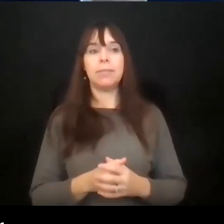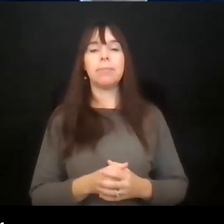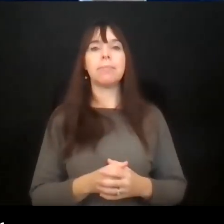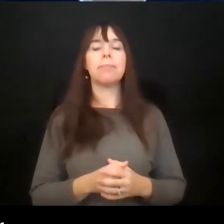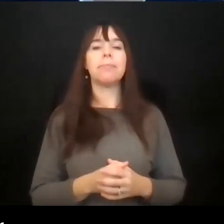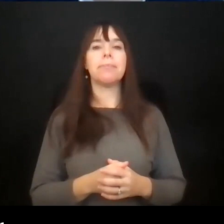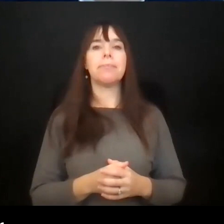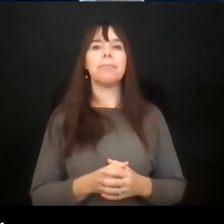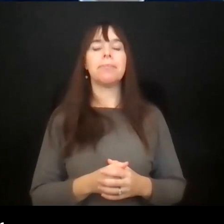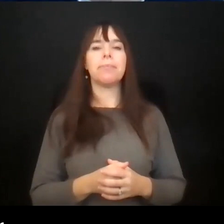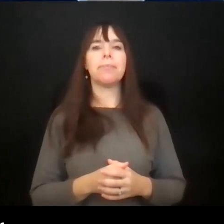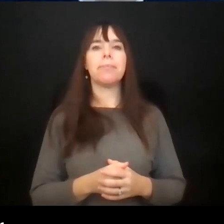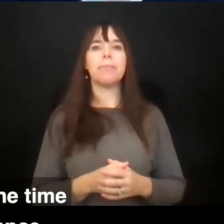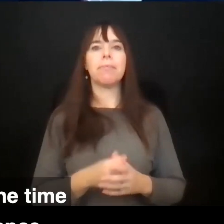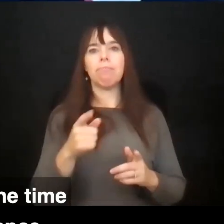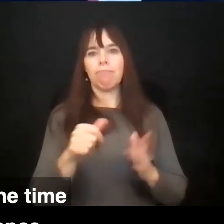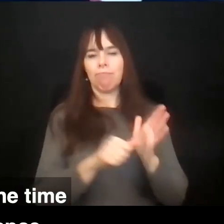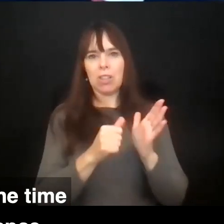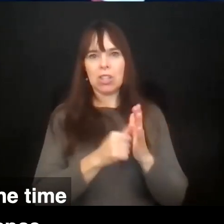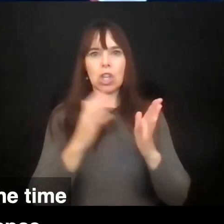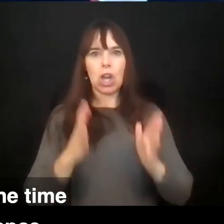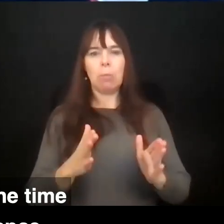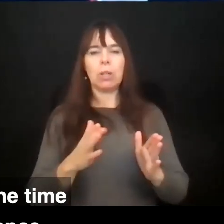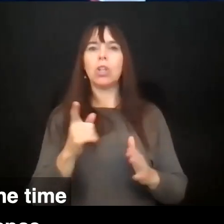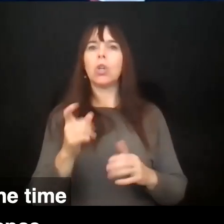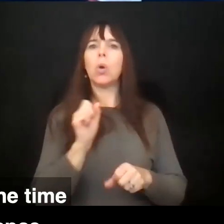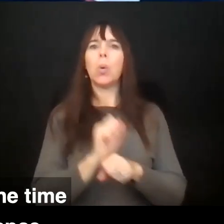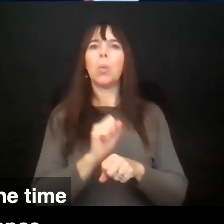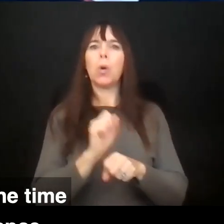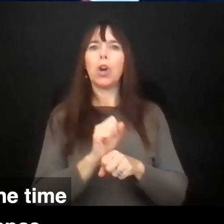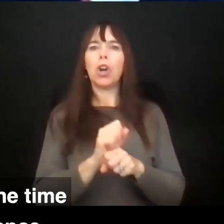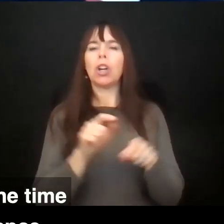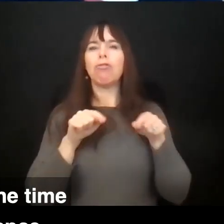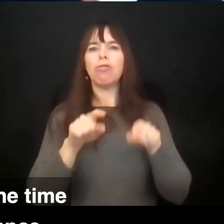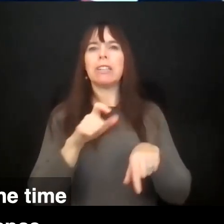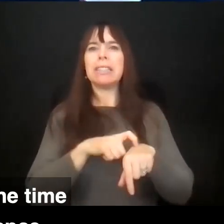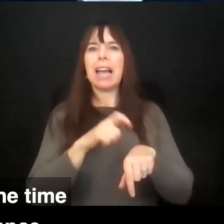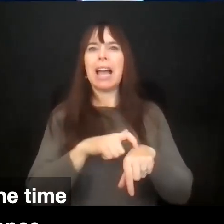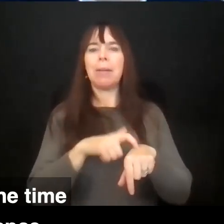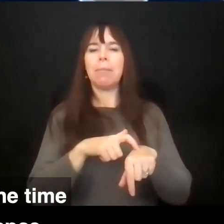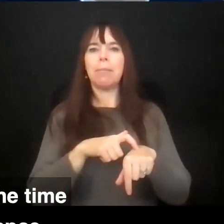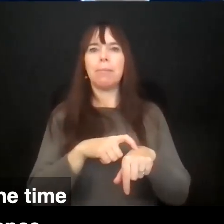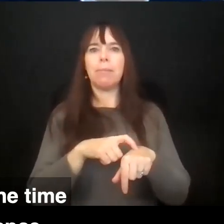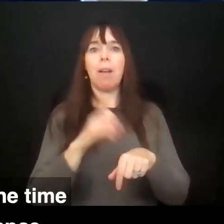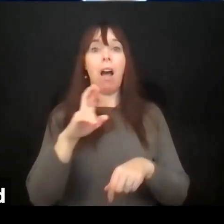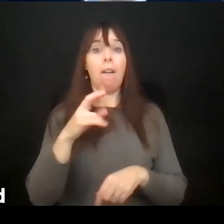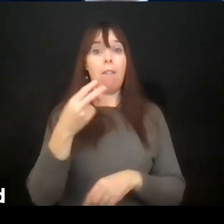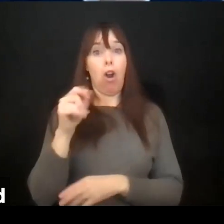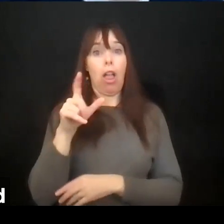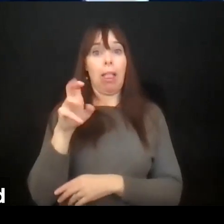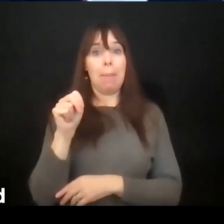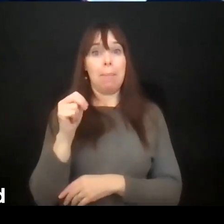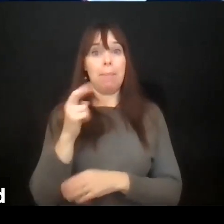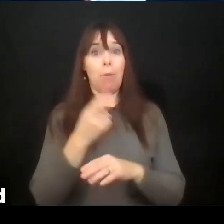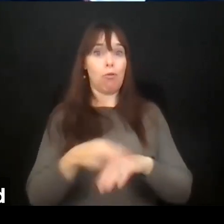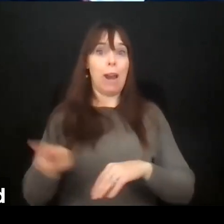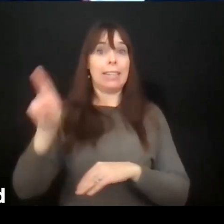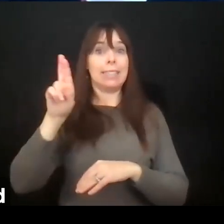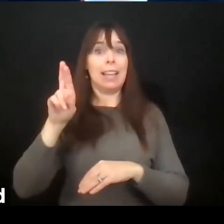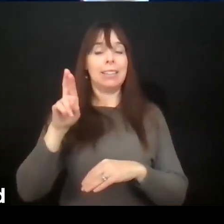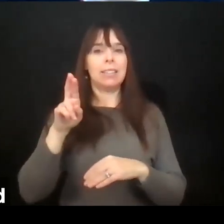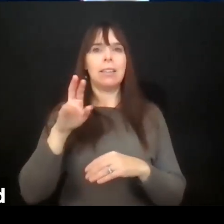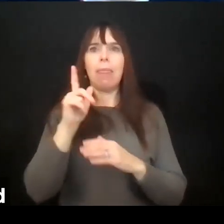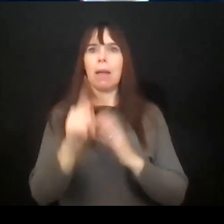who was a sculptor, and she worked during the time of the Harlem Renaissance, which was a period of